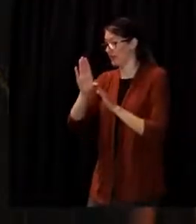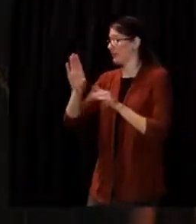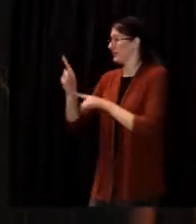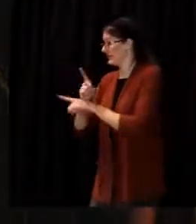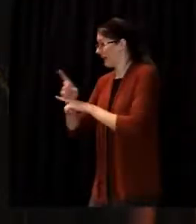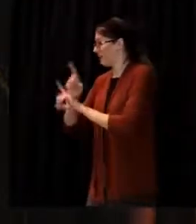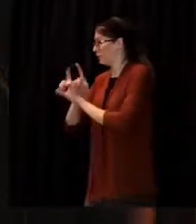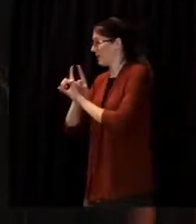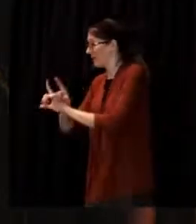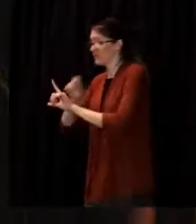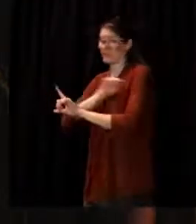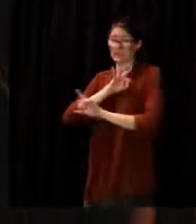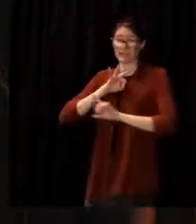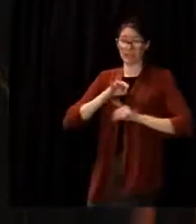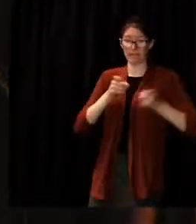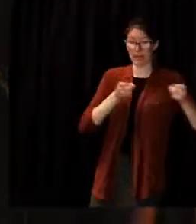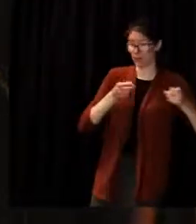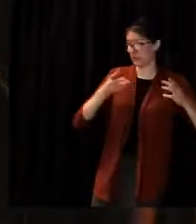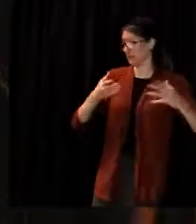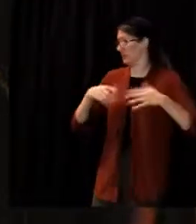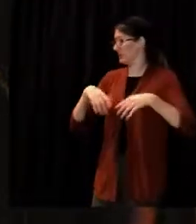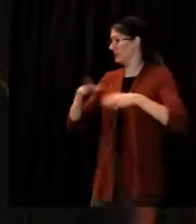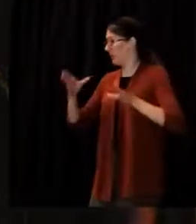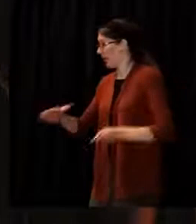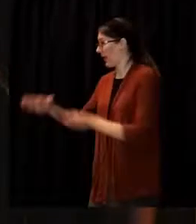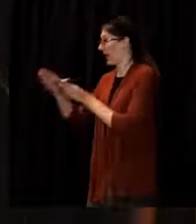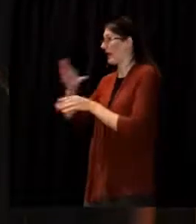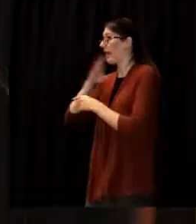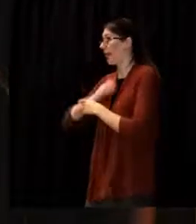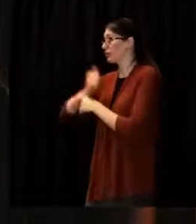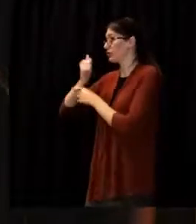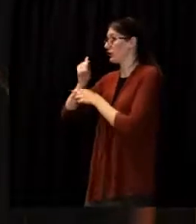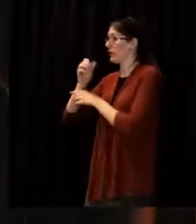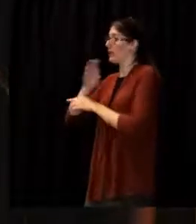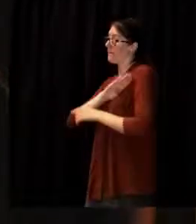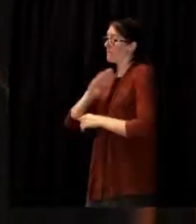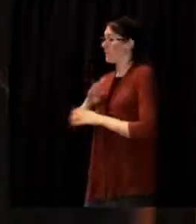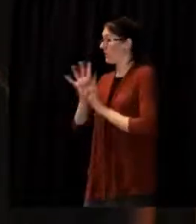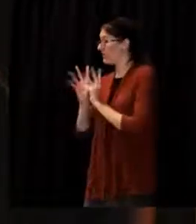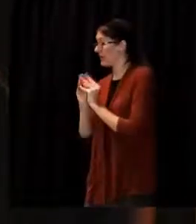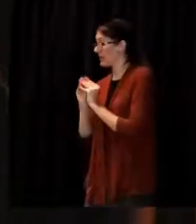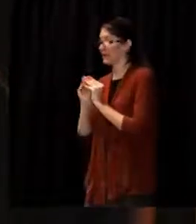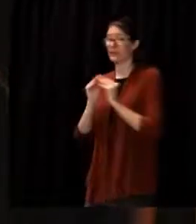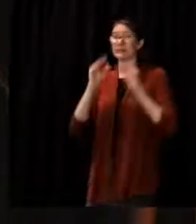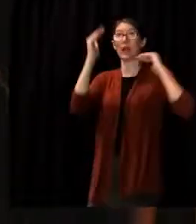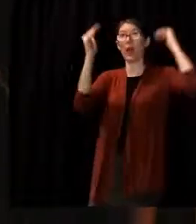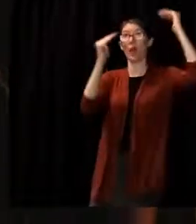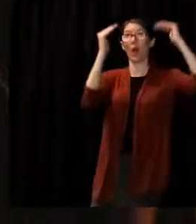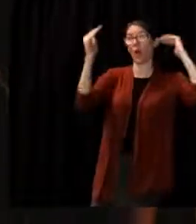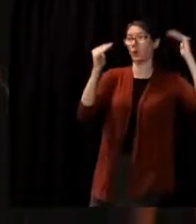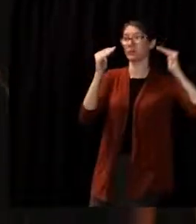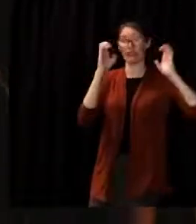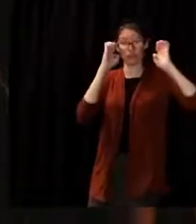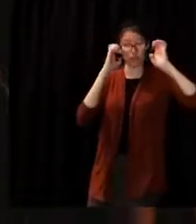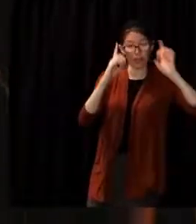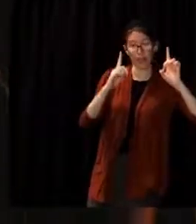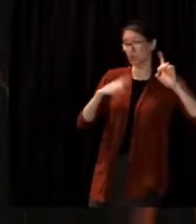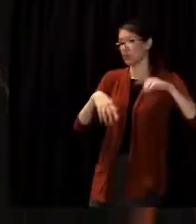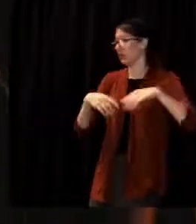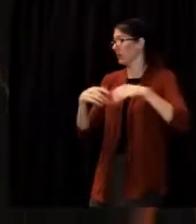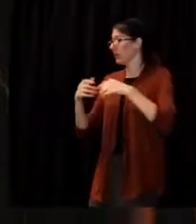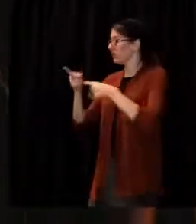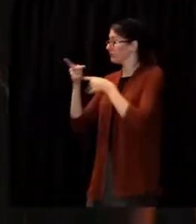discipleship and the staff management, and if I'm planning the elder board meetings and I'm overseeing the adult ministries and education and I'm conducting the strategy and I'm